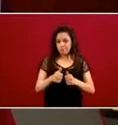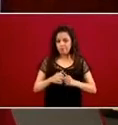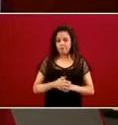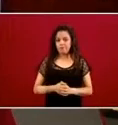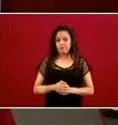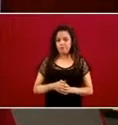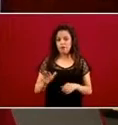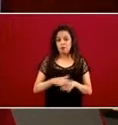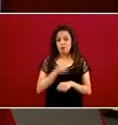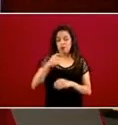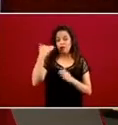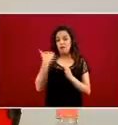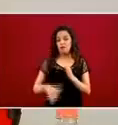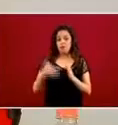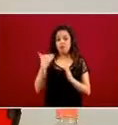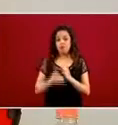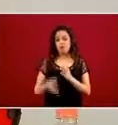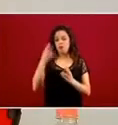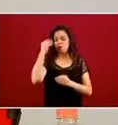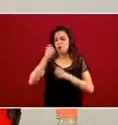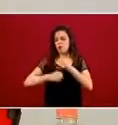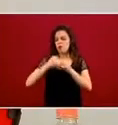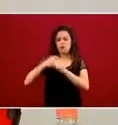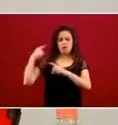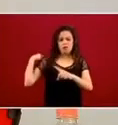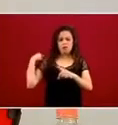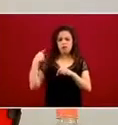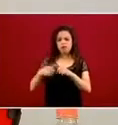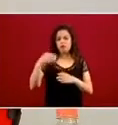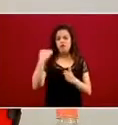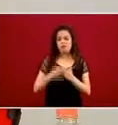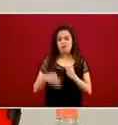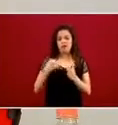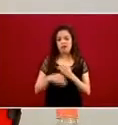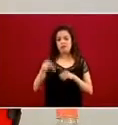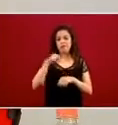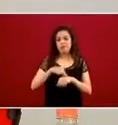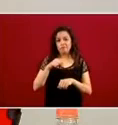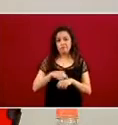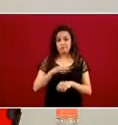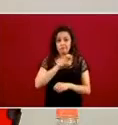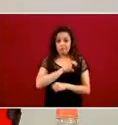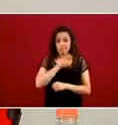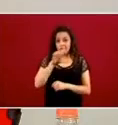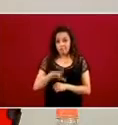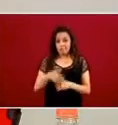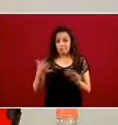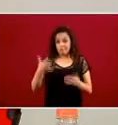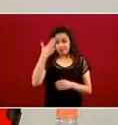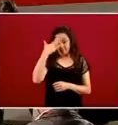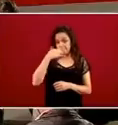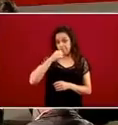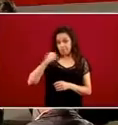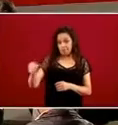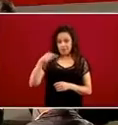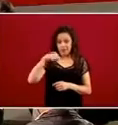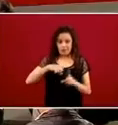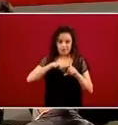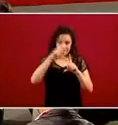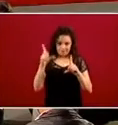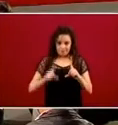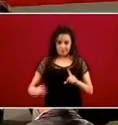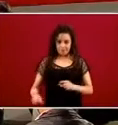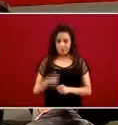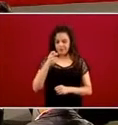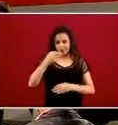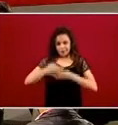can compensate and we can make up for this current deficit that we have in our health institutions.